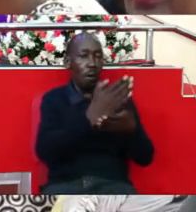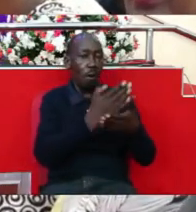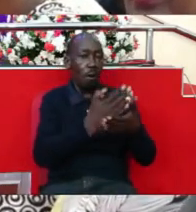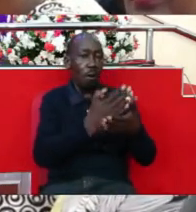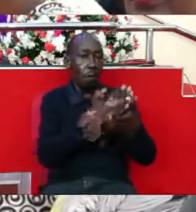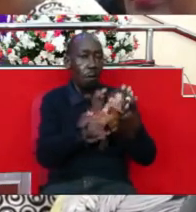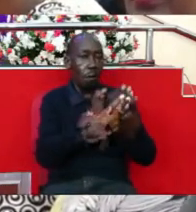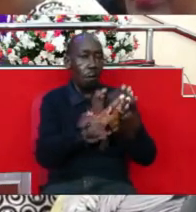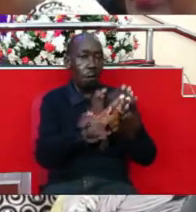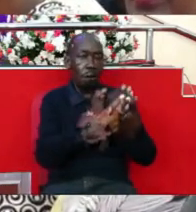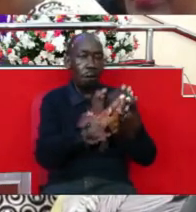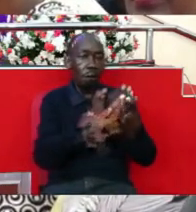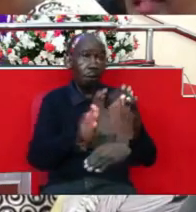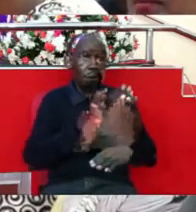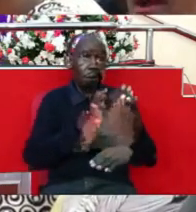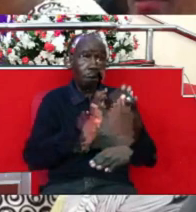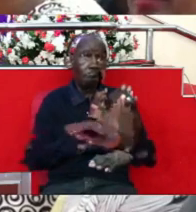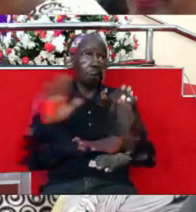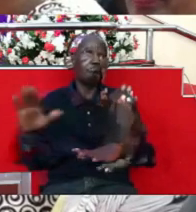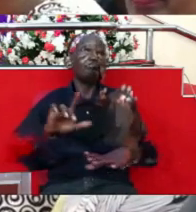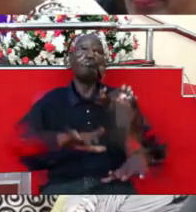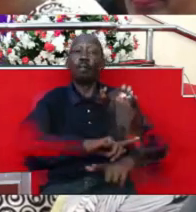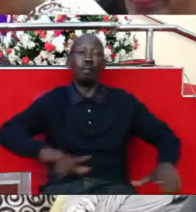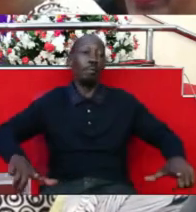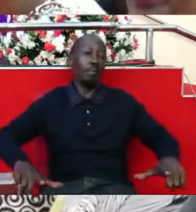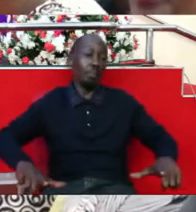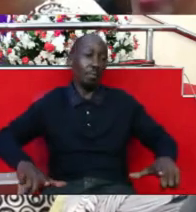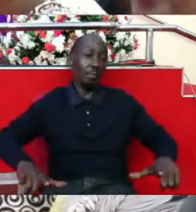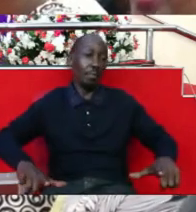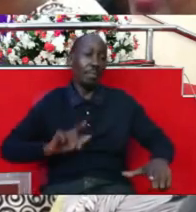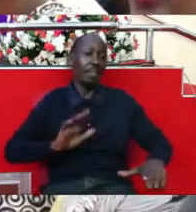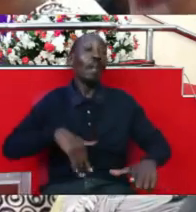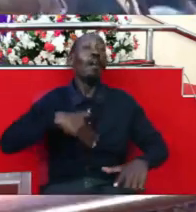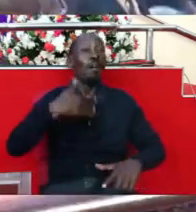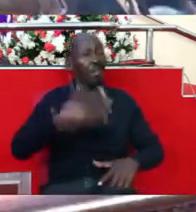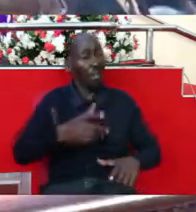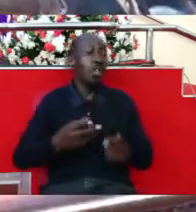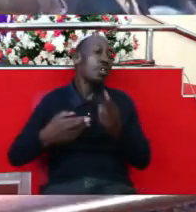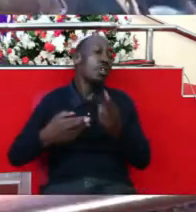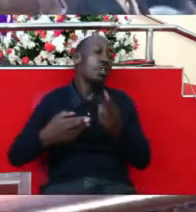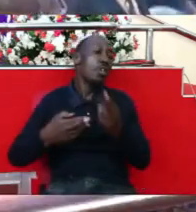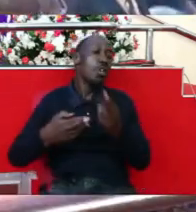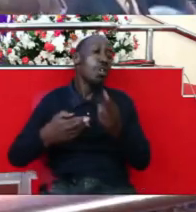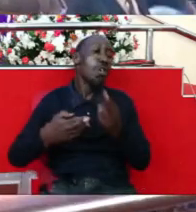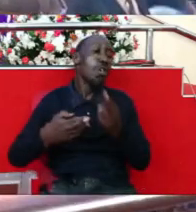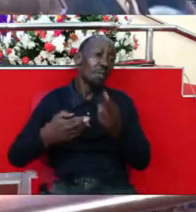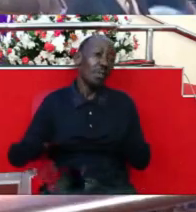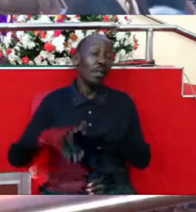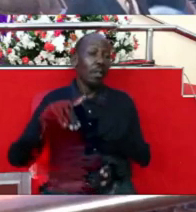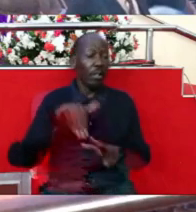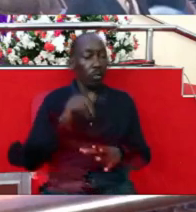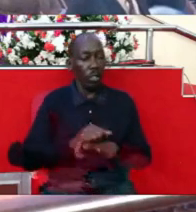3.5 months, we got our land. And the rest is history. It was a step of